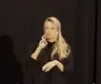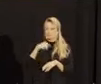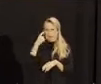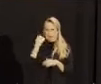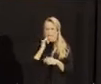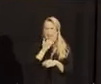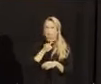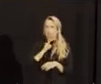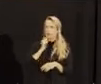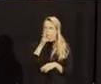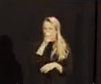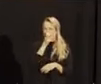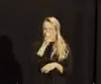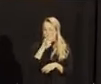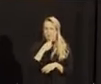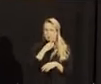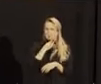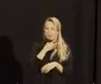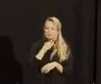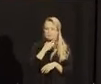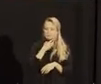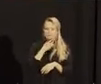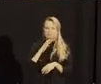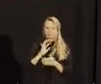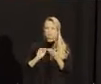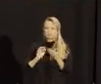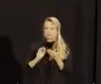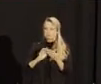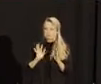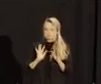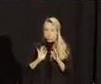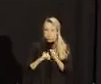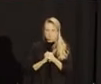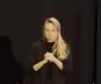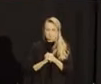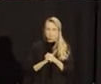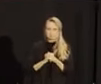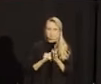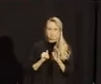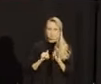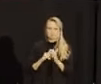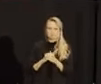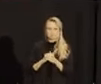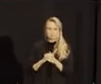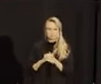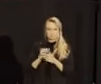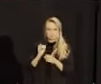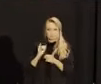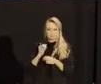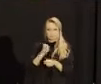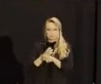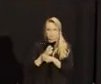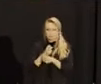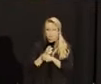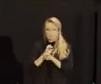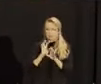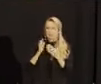swallowed a bug. No, I think that only worked for, what's her face? Oh, everyone's buying her tickets. Carly, you'll help me.